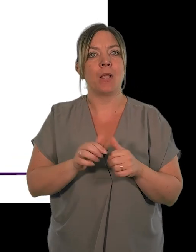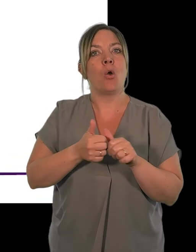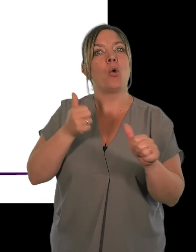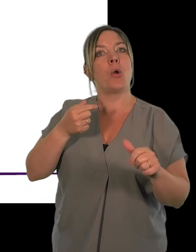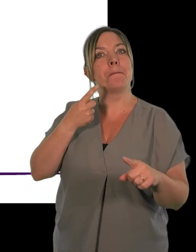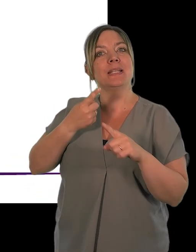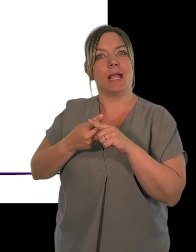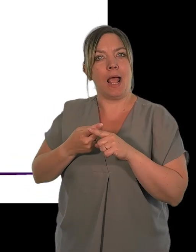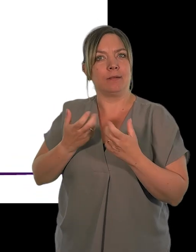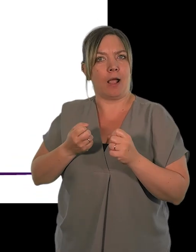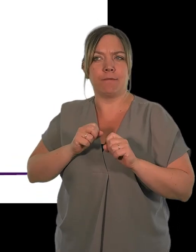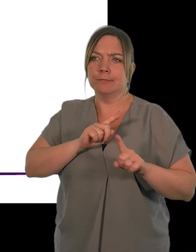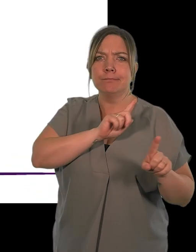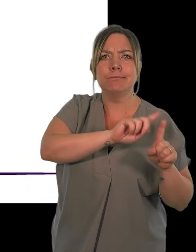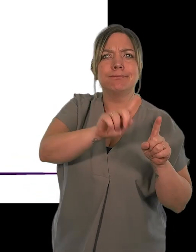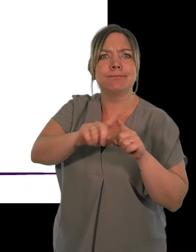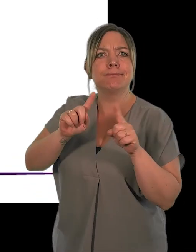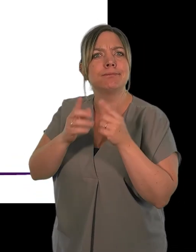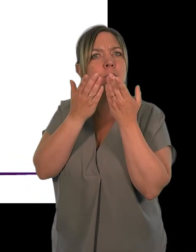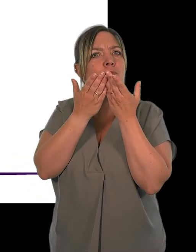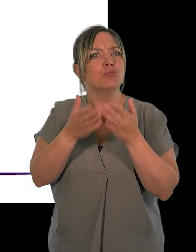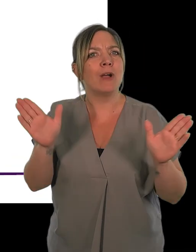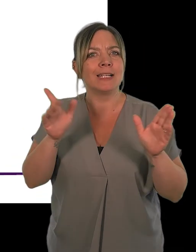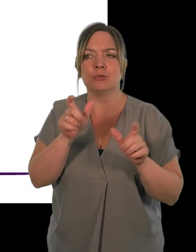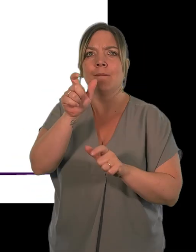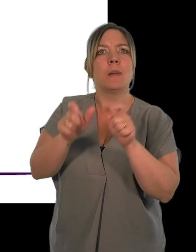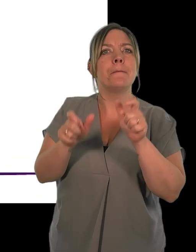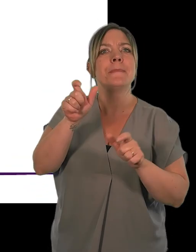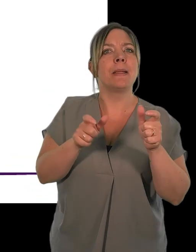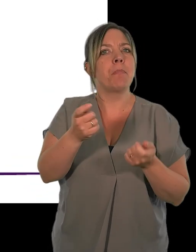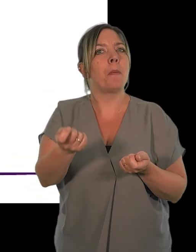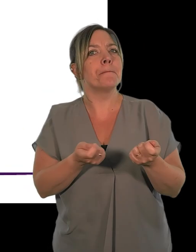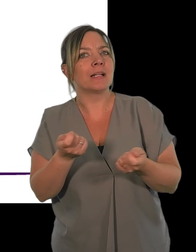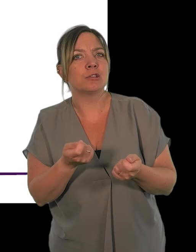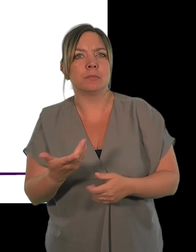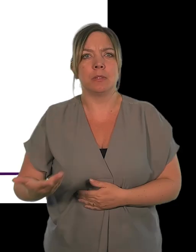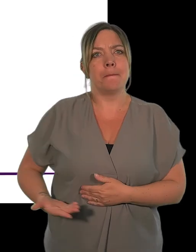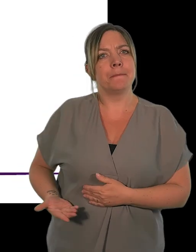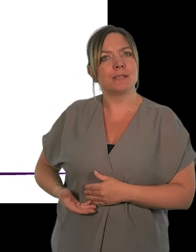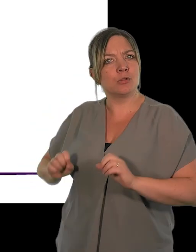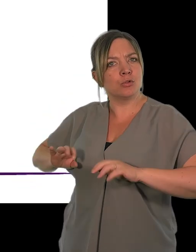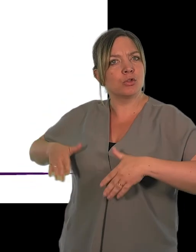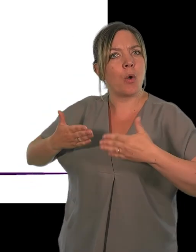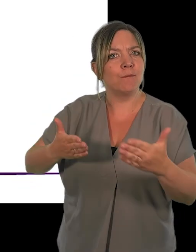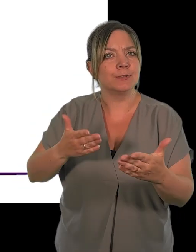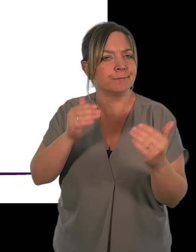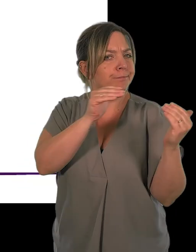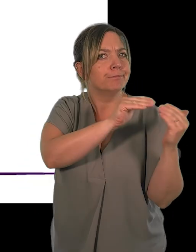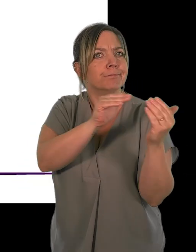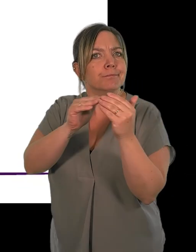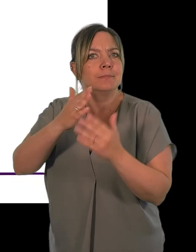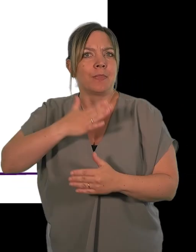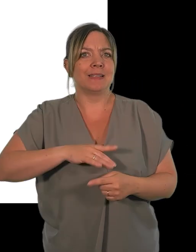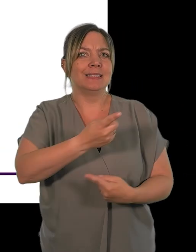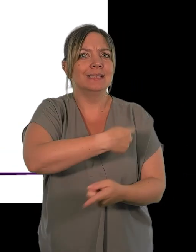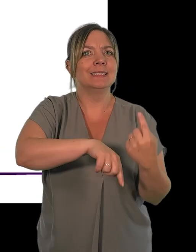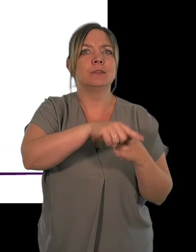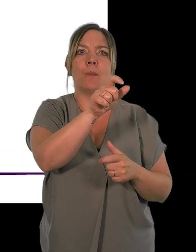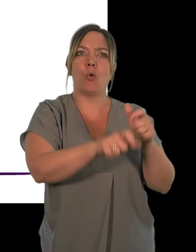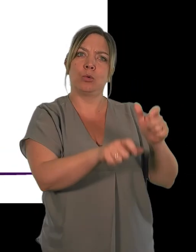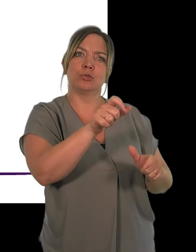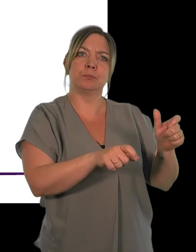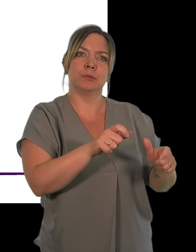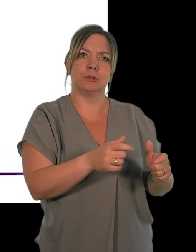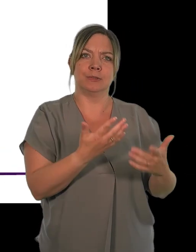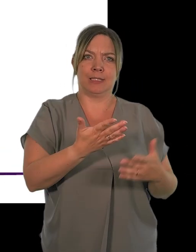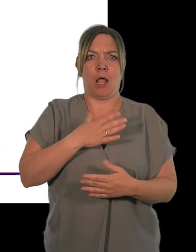and business services to meet the needs of its customers, and are now looking for a people analytics administrator,